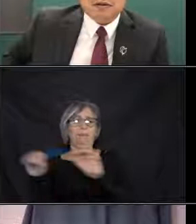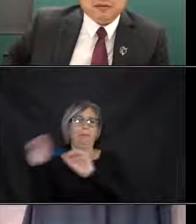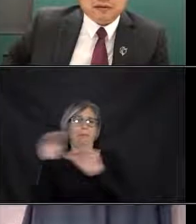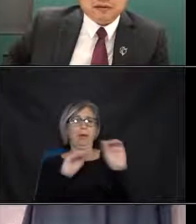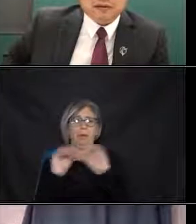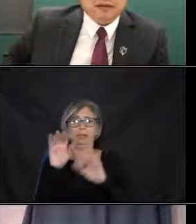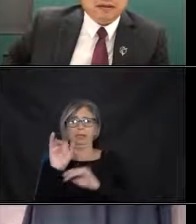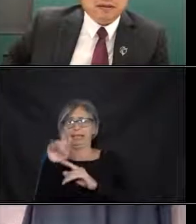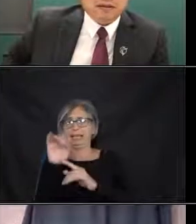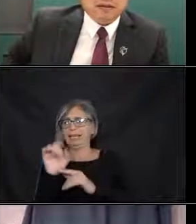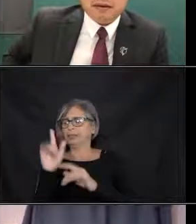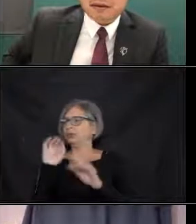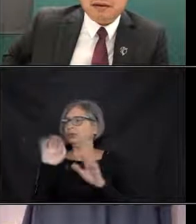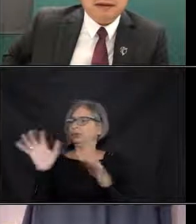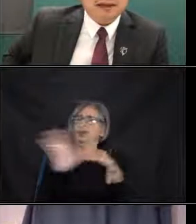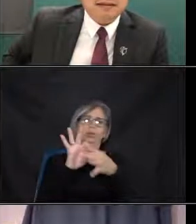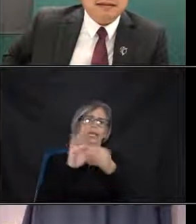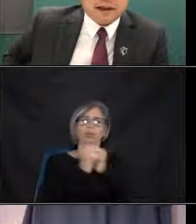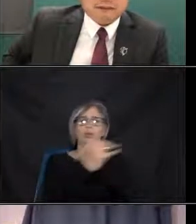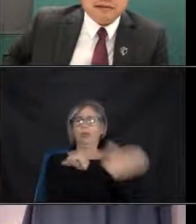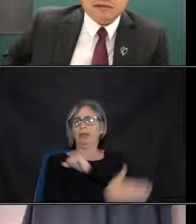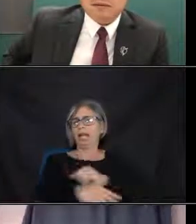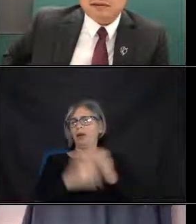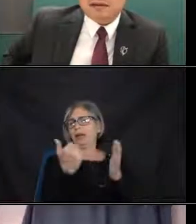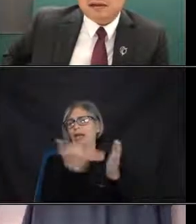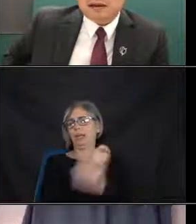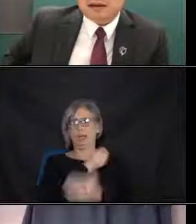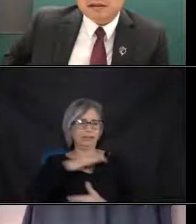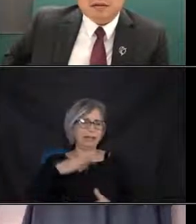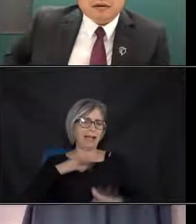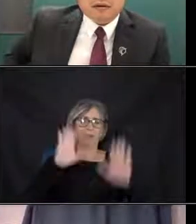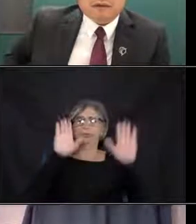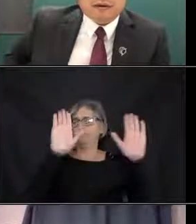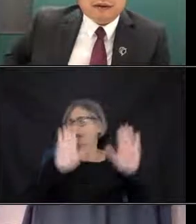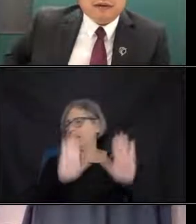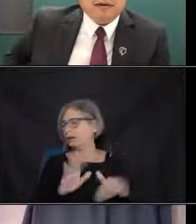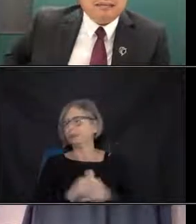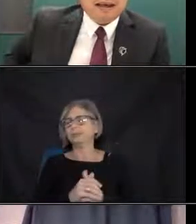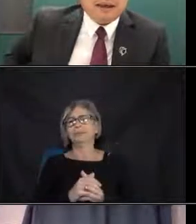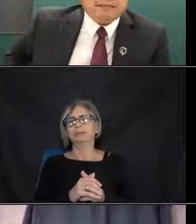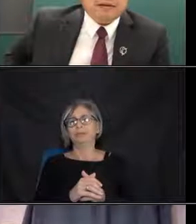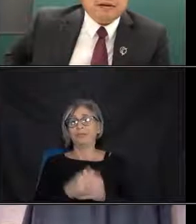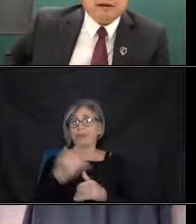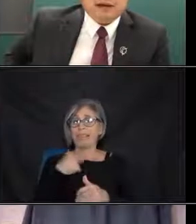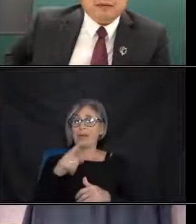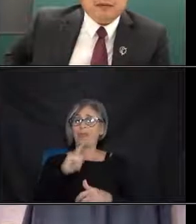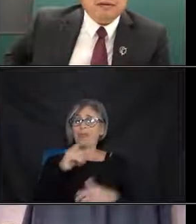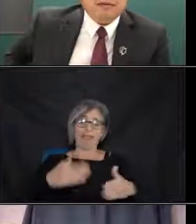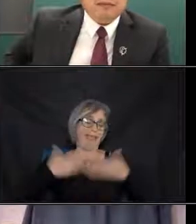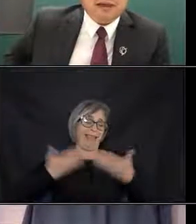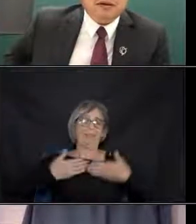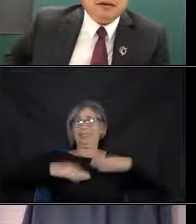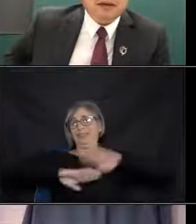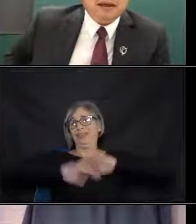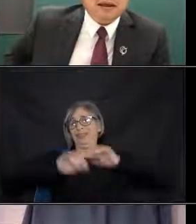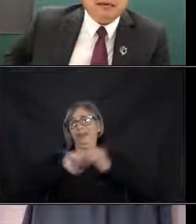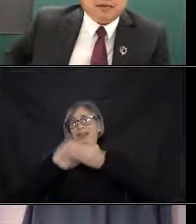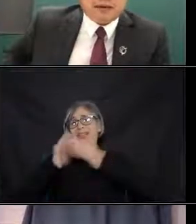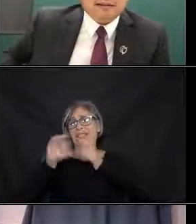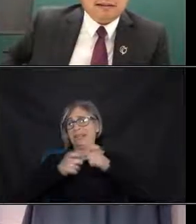was instrumental in her relationships with the county staff was instrumental. So overall, I couldn't be happier with our city